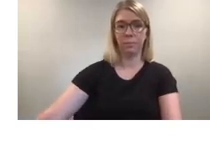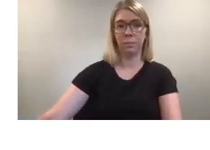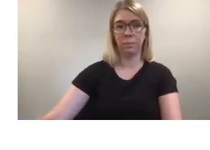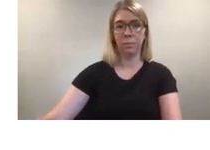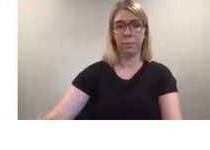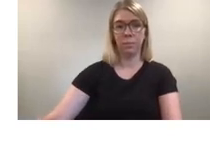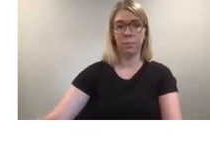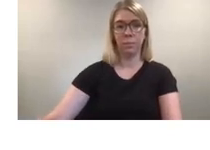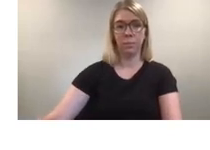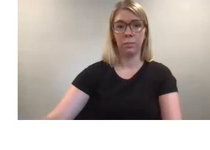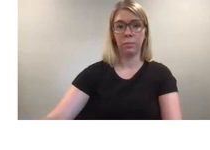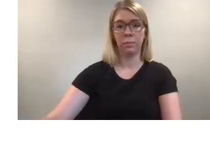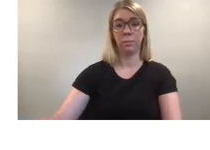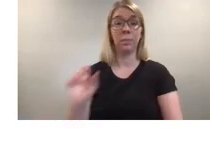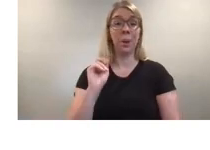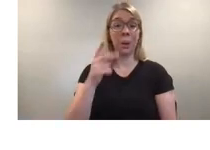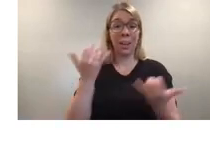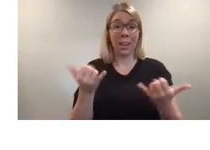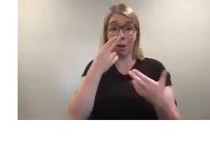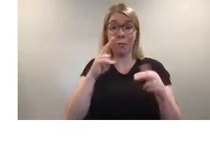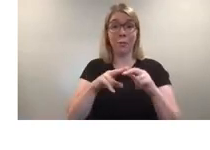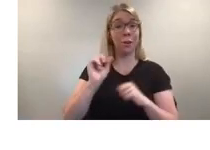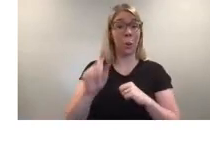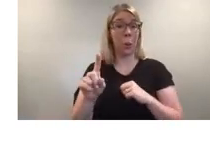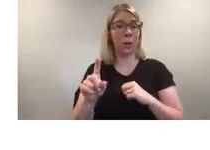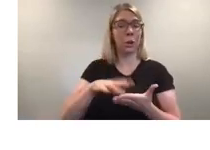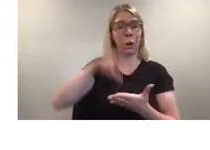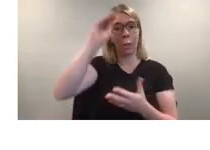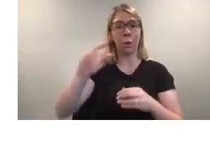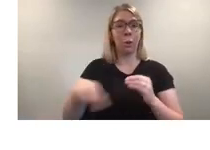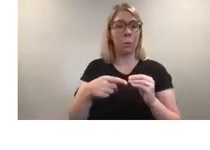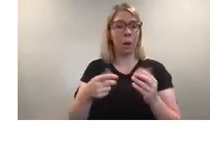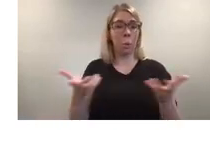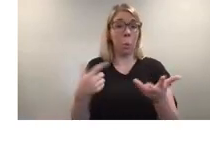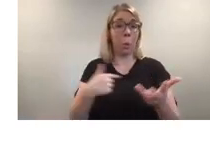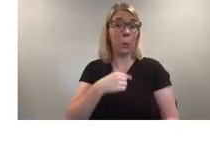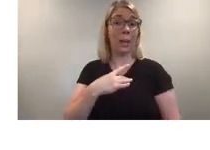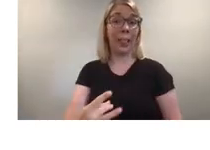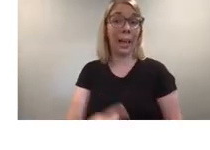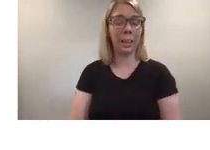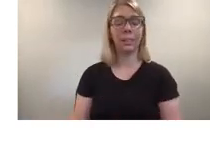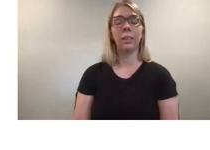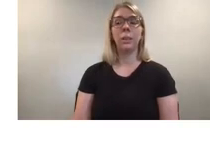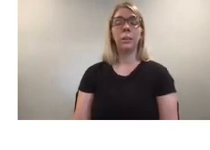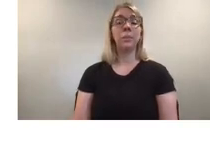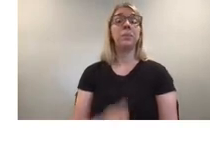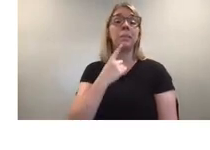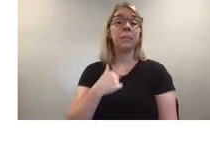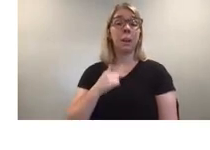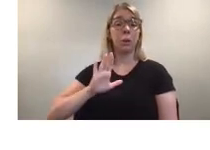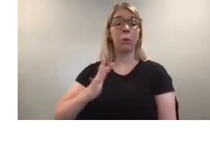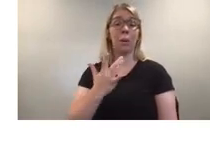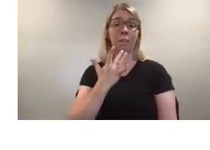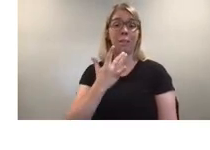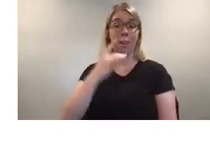Right. And then we have just a little bit of a fun question just to learn a little bit about what we like. So what is your favorite summer